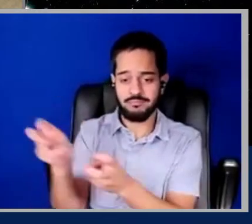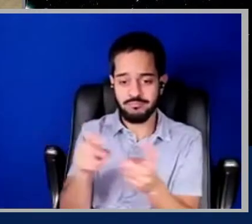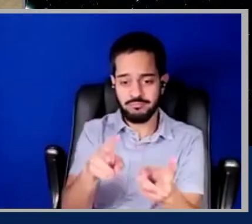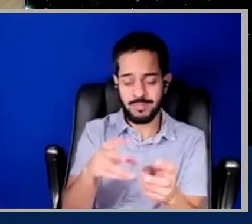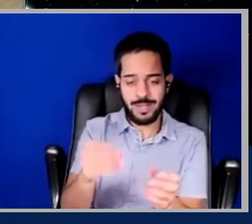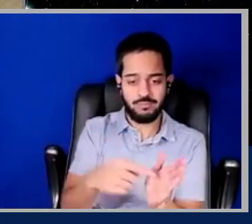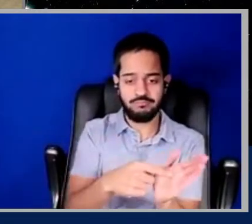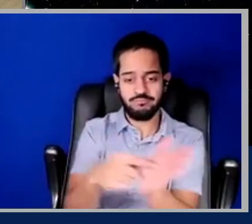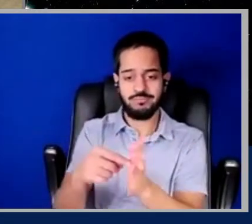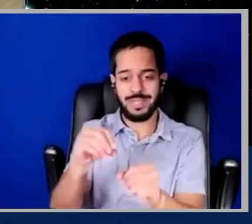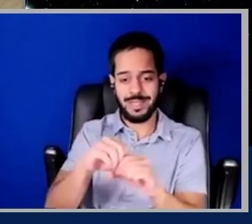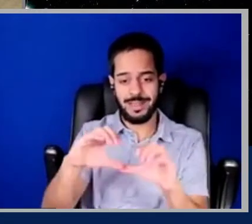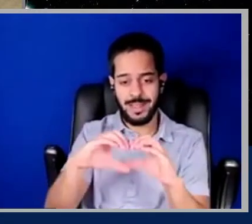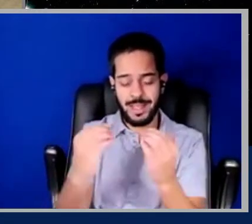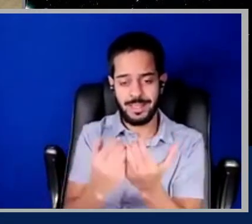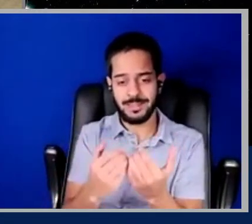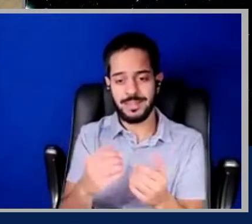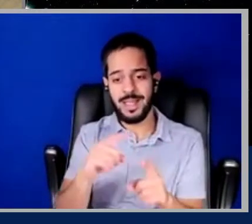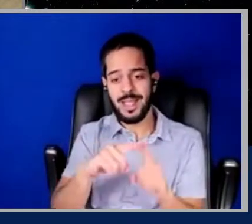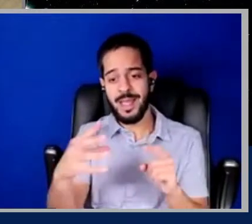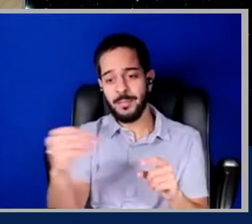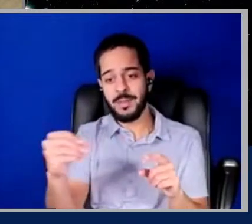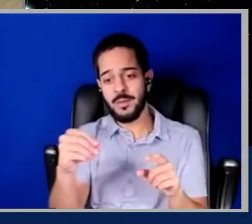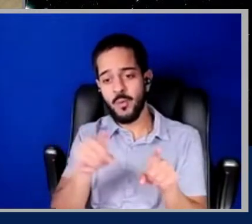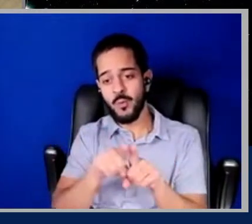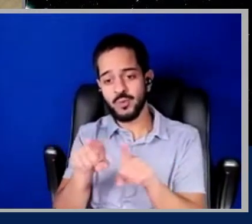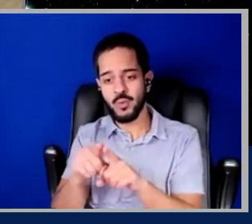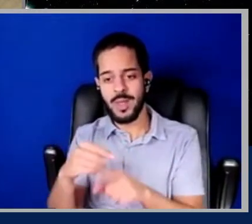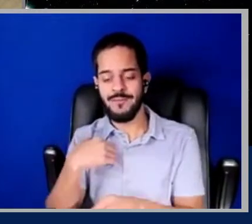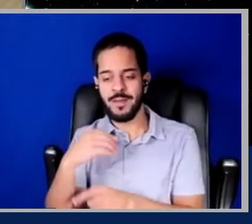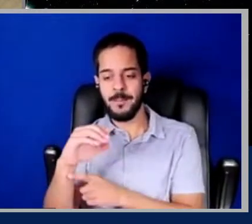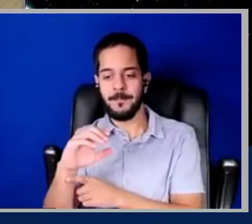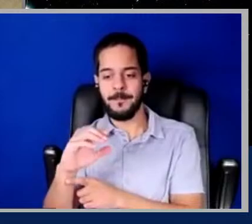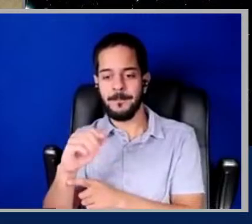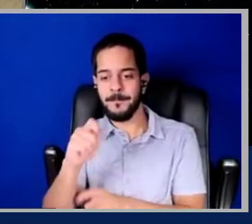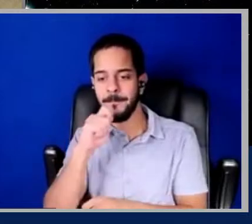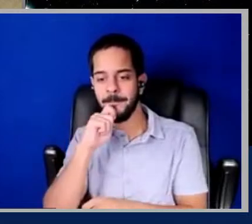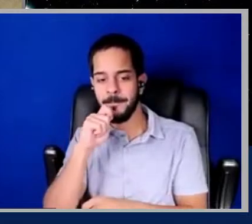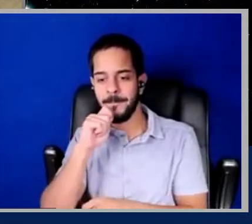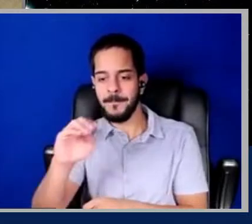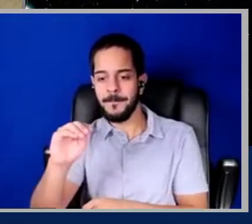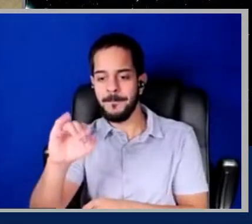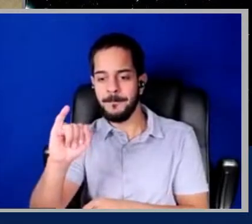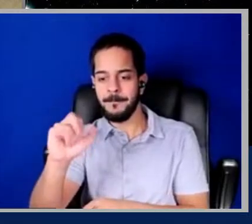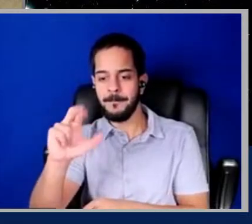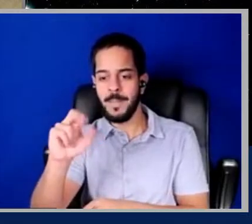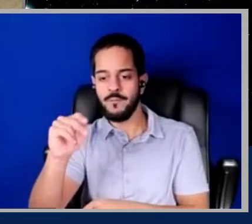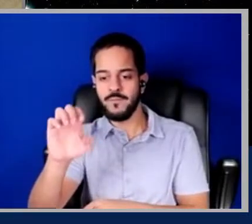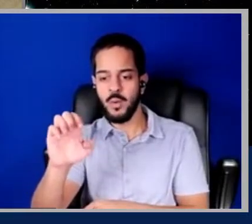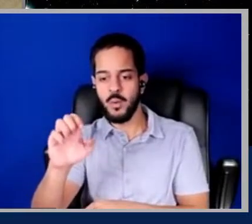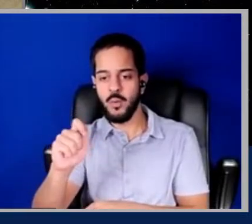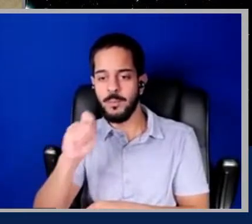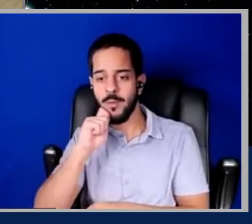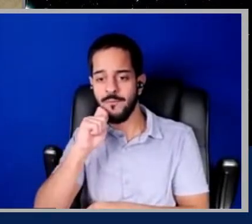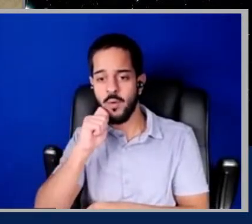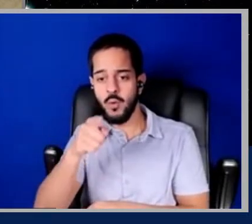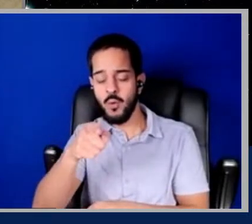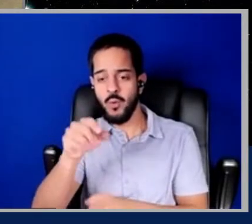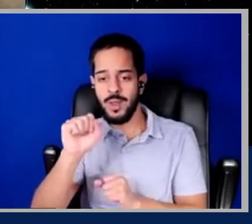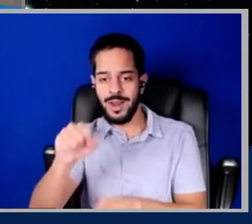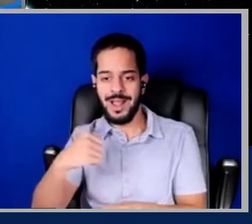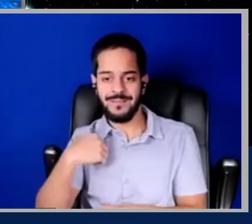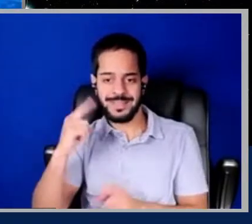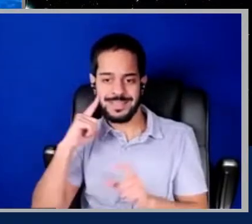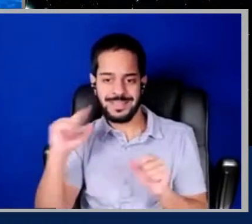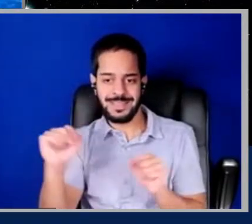little hard to see, but there's a microphone on there. I didn't give you the audio file, but you can actually play the sound of it. It doesn't sound great. It sounds